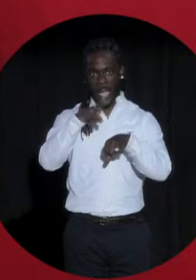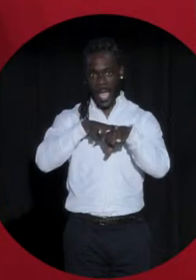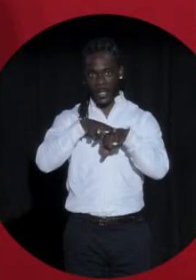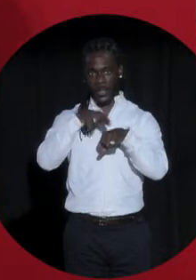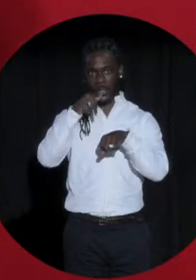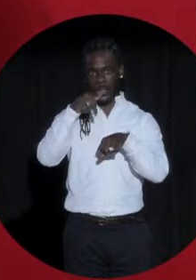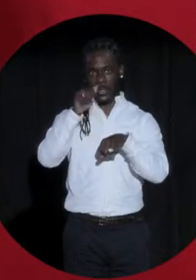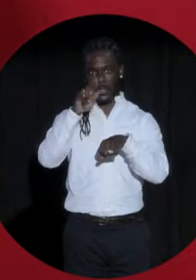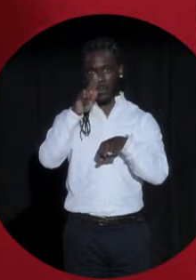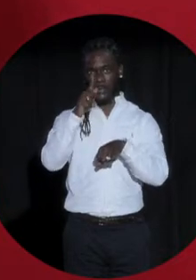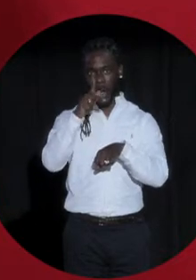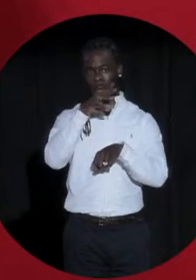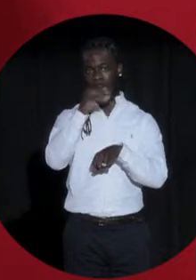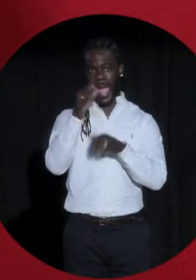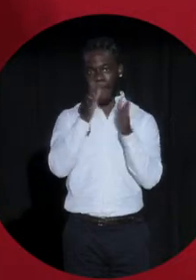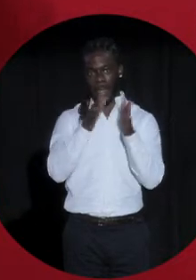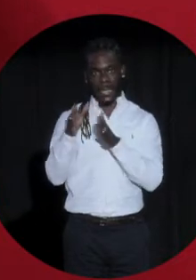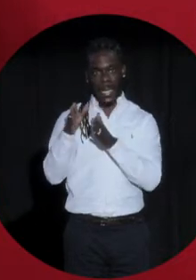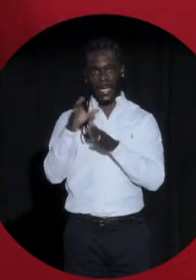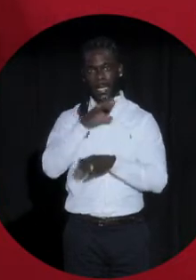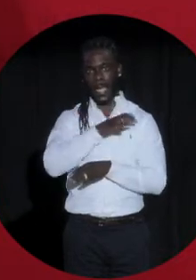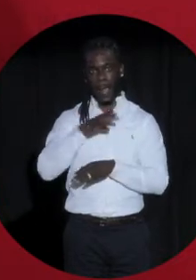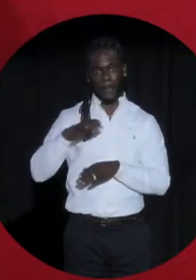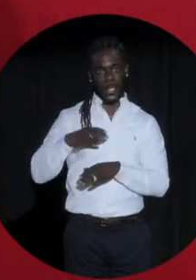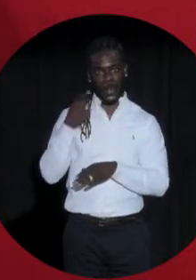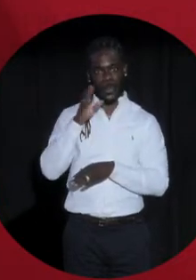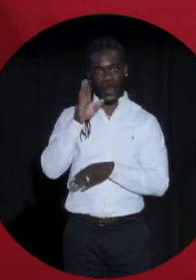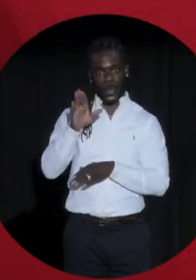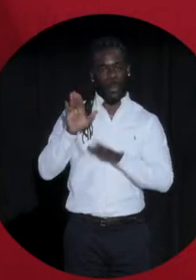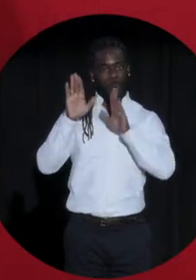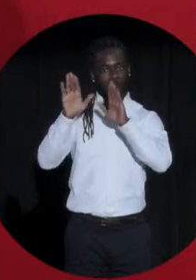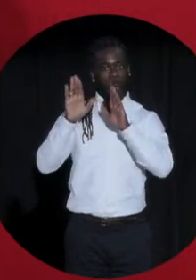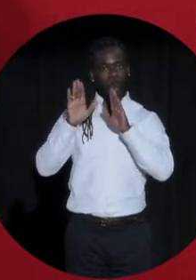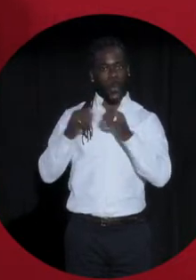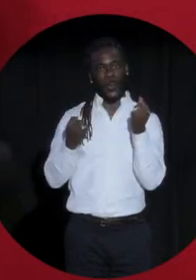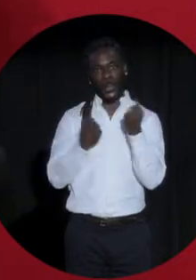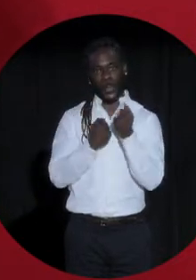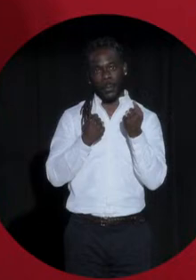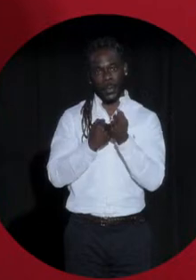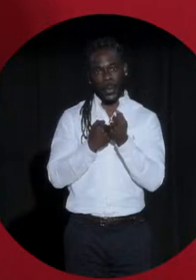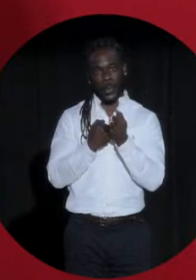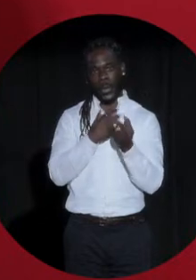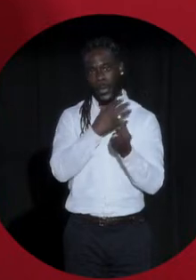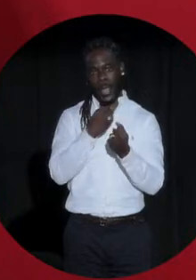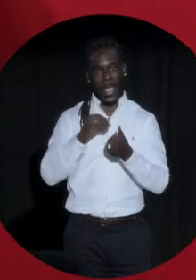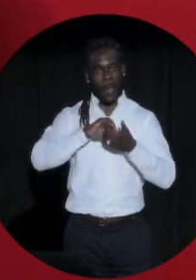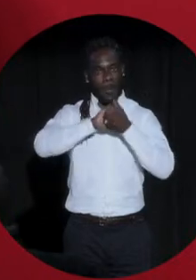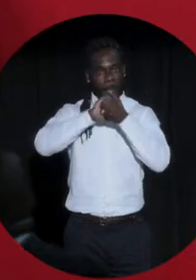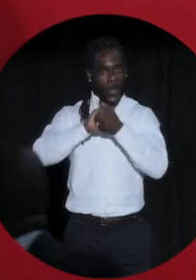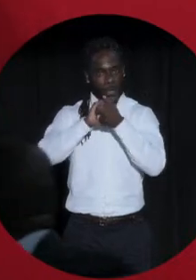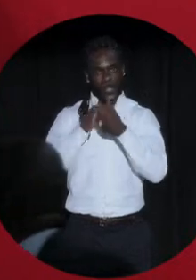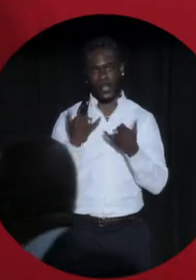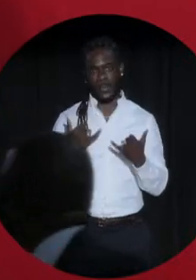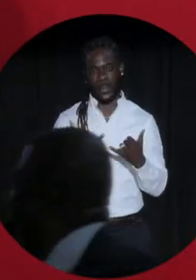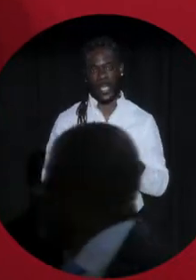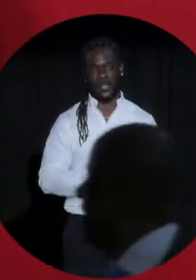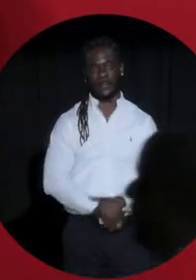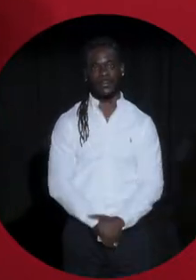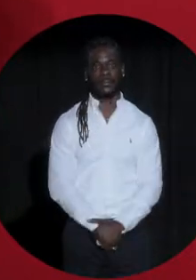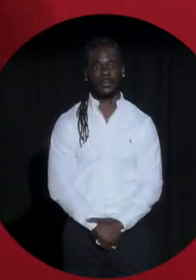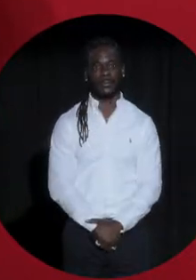National Park and Planning Commission for your tremendous support and partnership